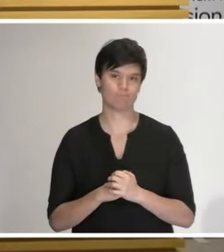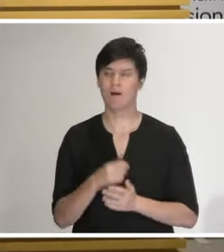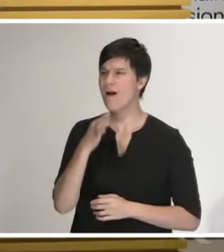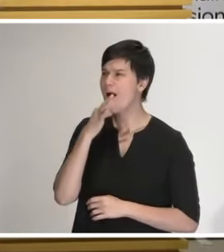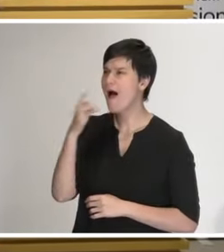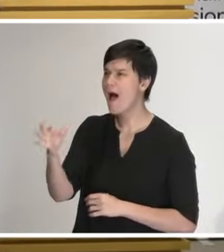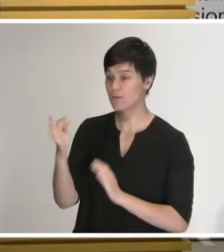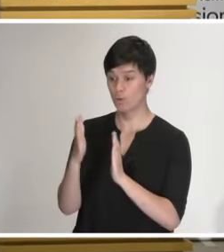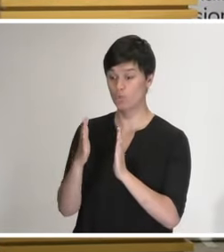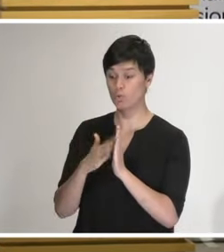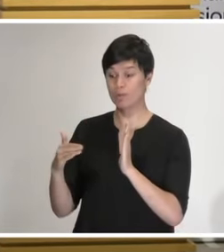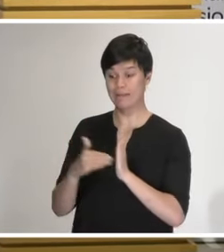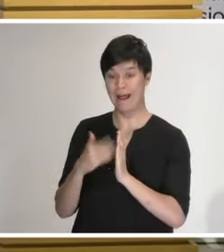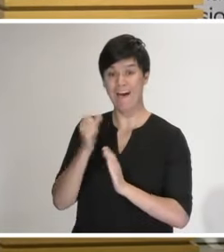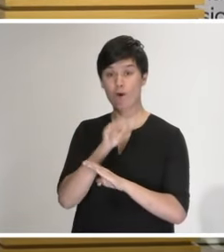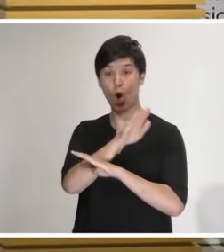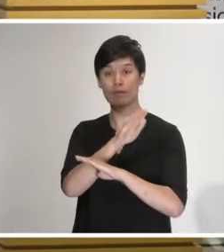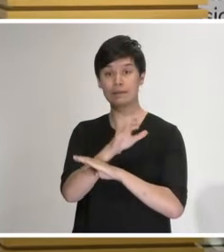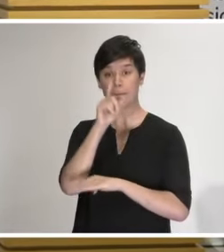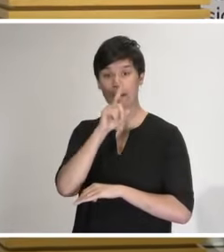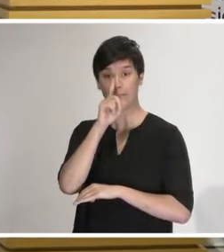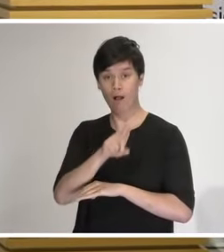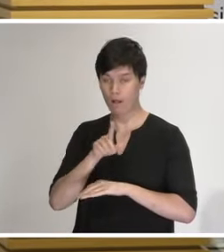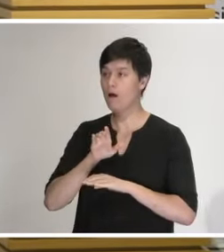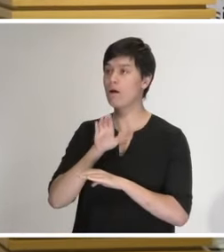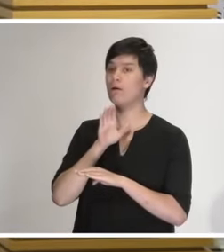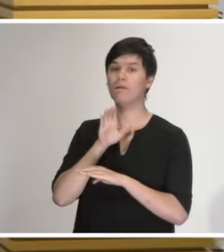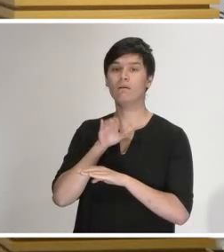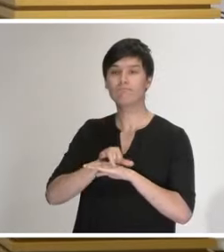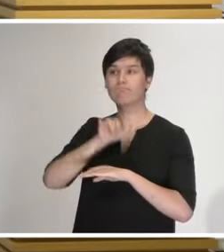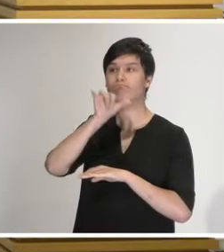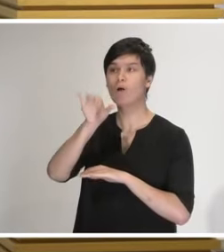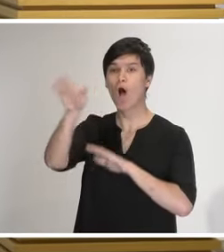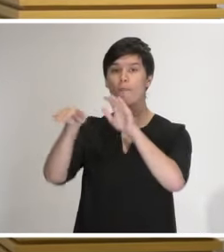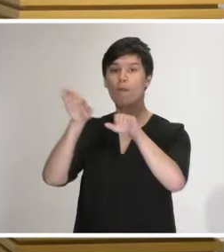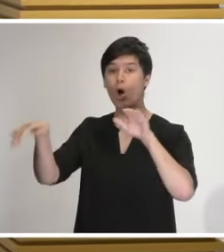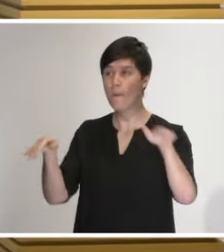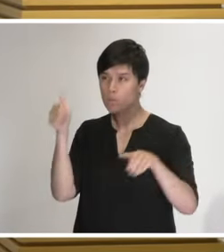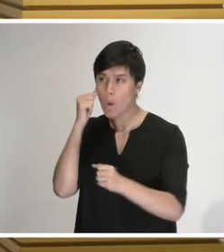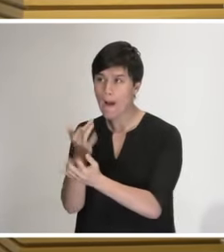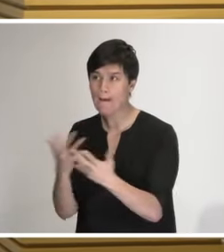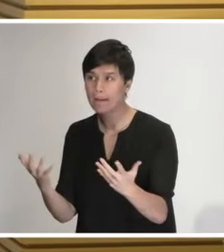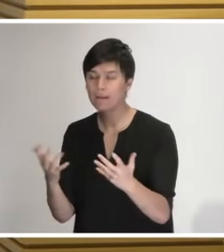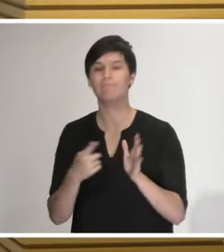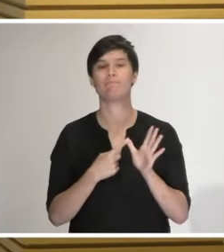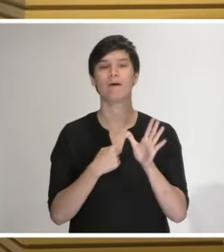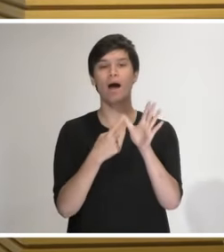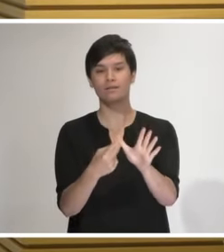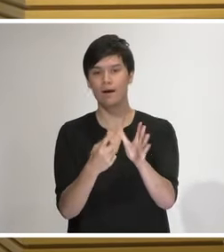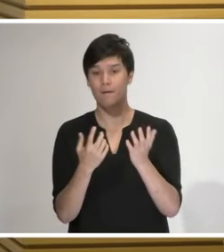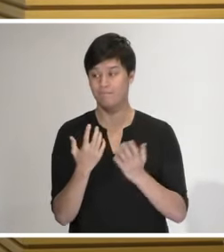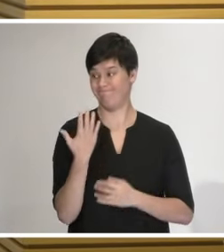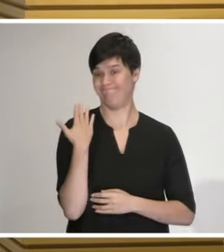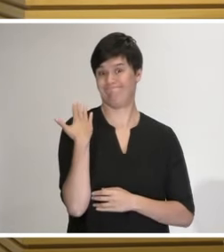Zealand? I don't have that update. I do know that the new mechanism and the process for that happening has just really come